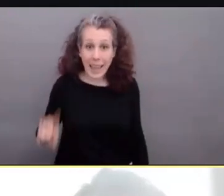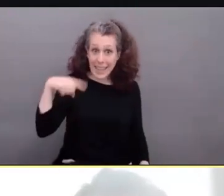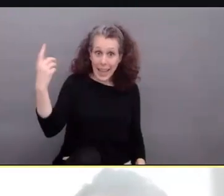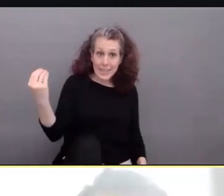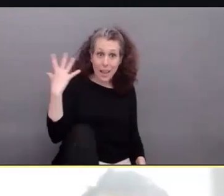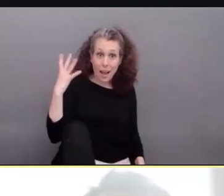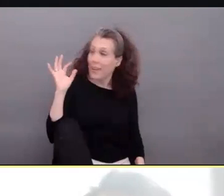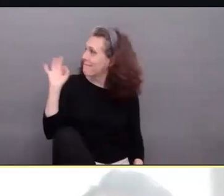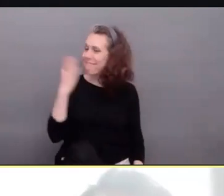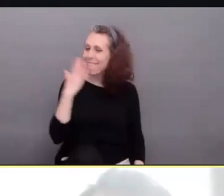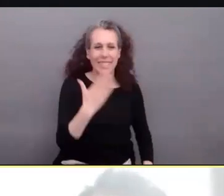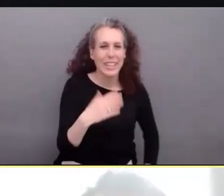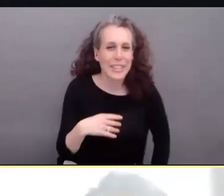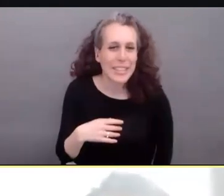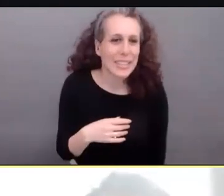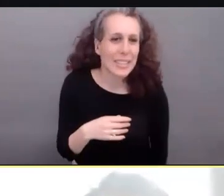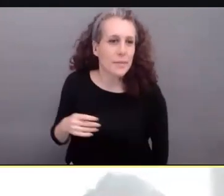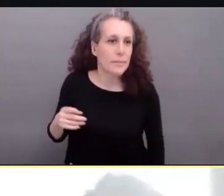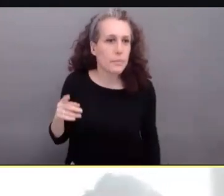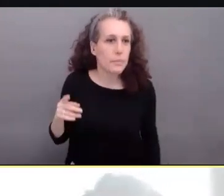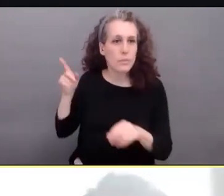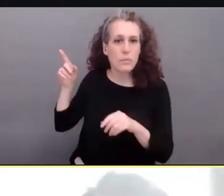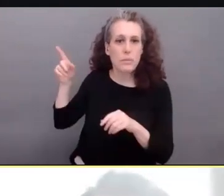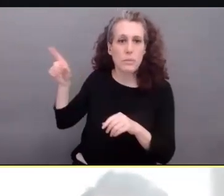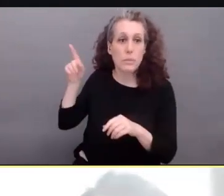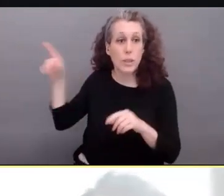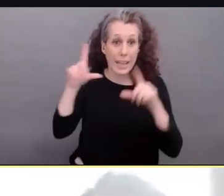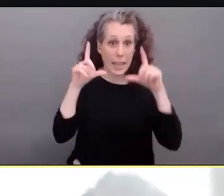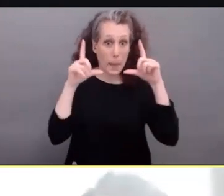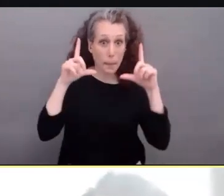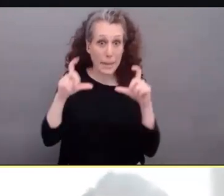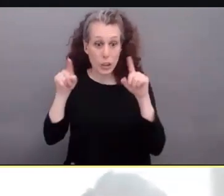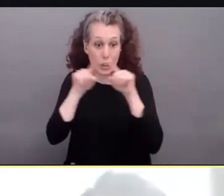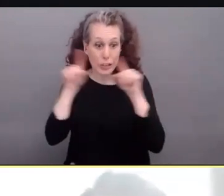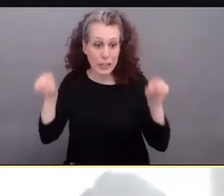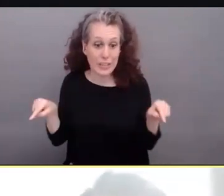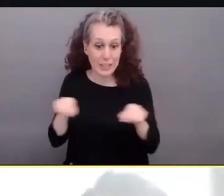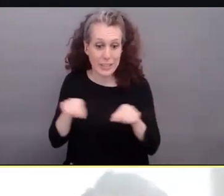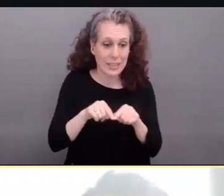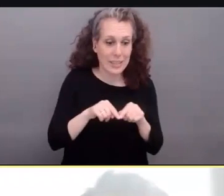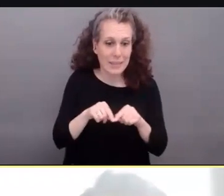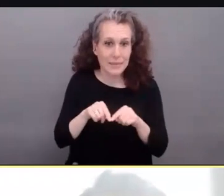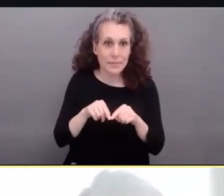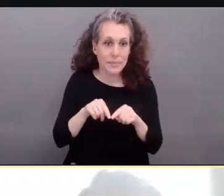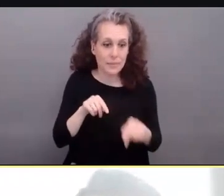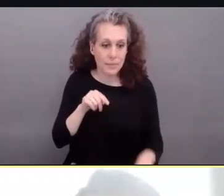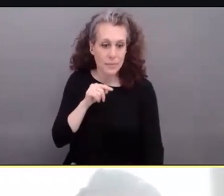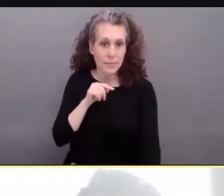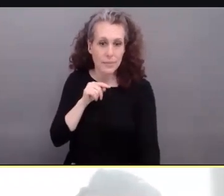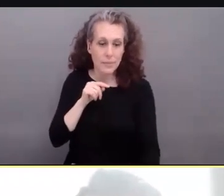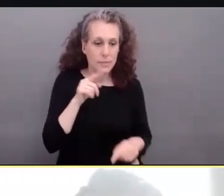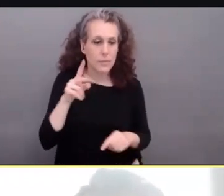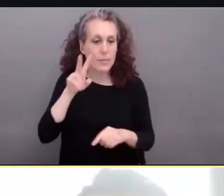Thank you. So on the picture on the left side of the screen, you will see the photo of our executive